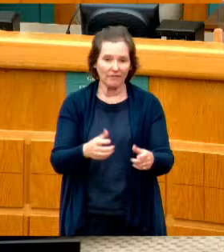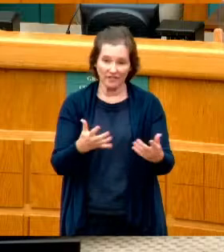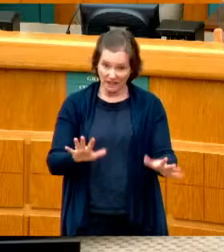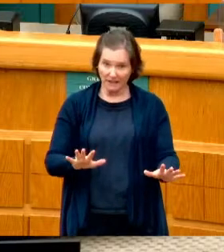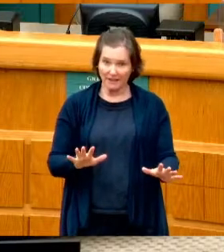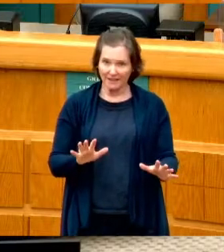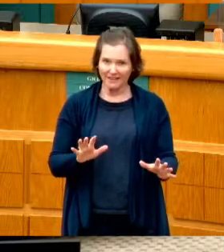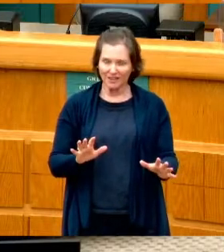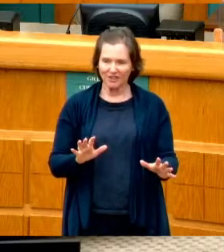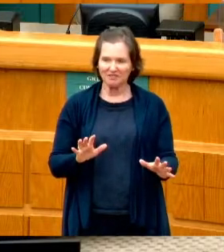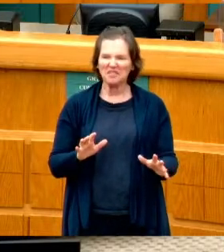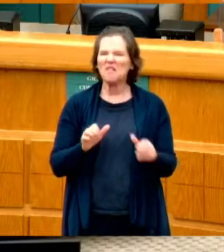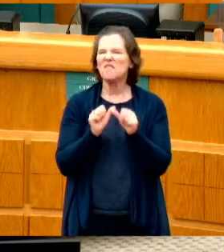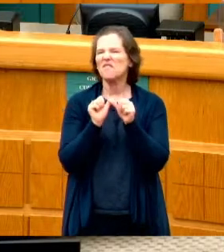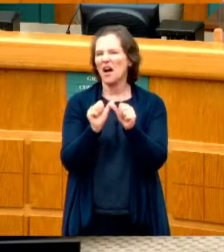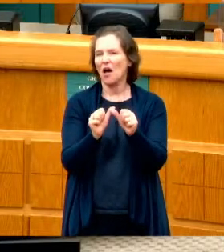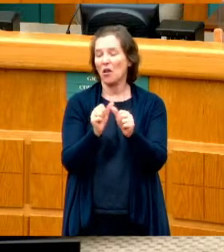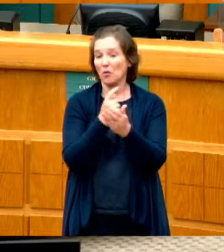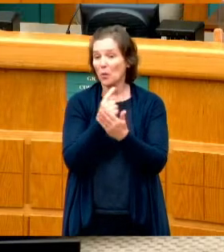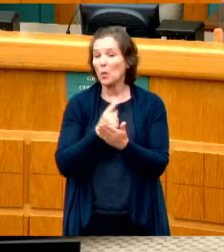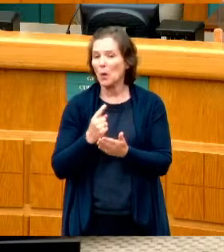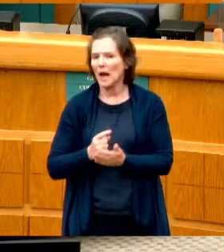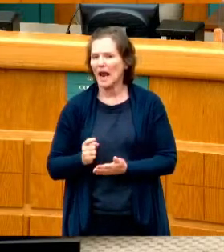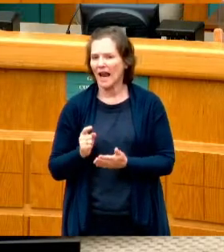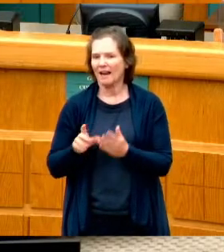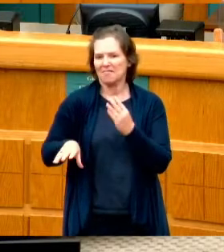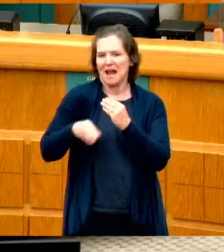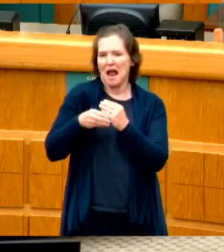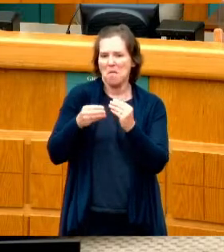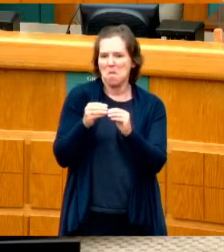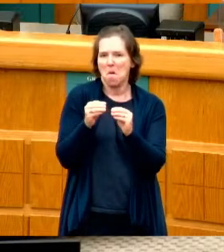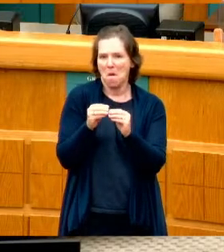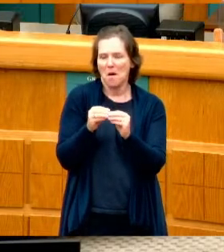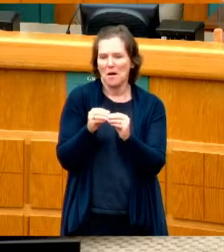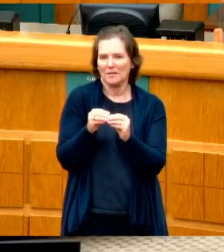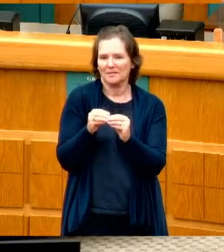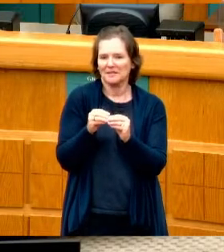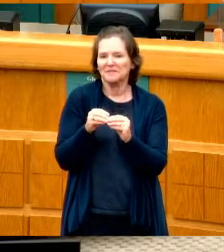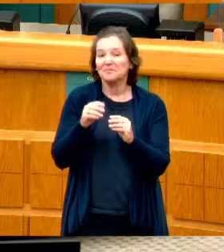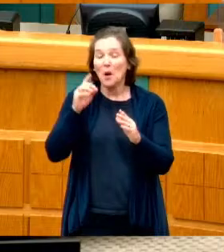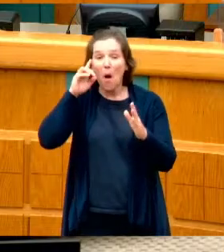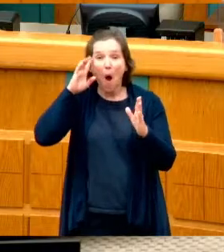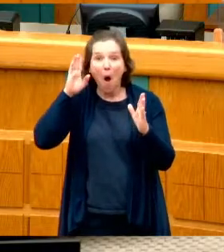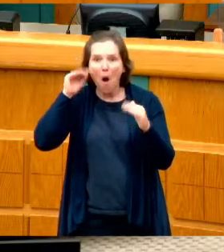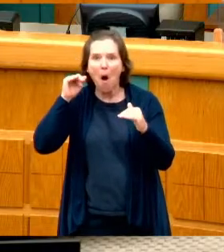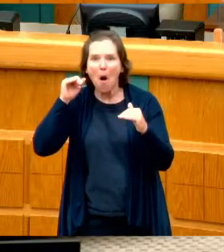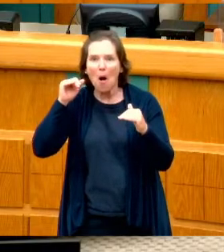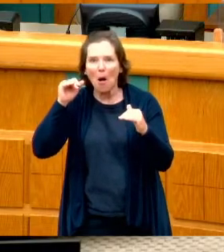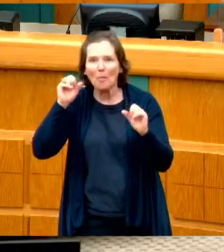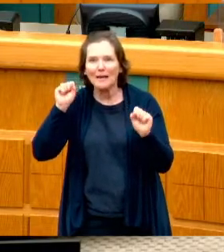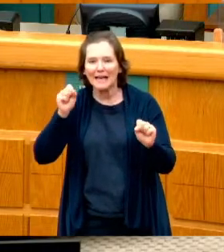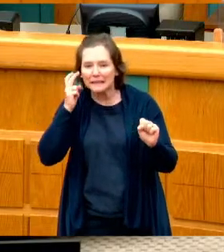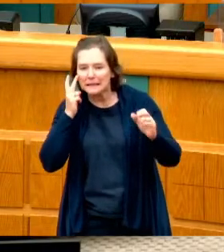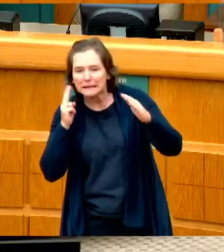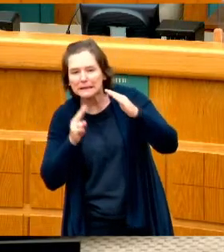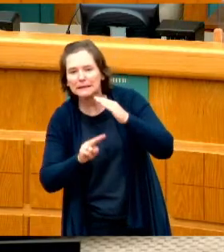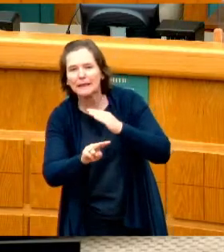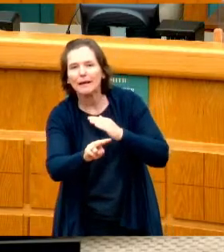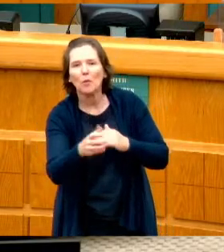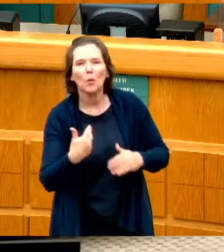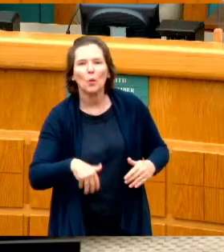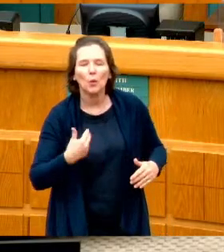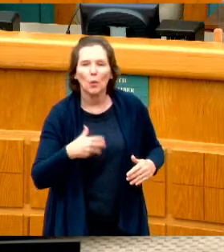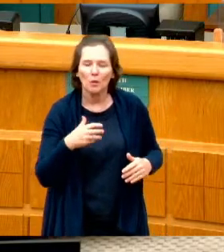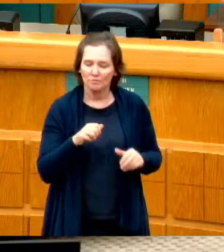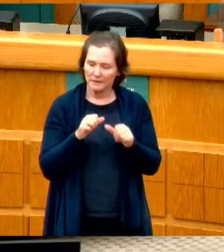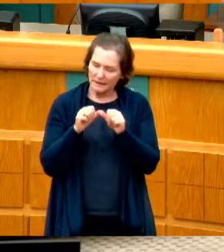the city-county health district. So there is definitely hope on the horizon. We look forward to it. We continue